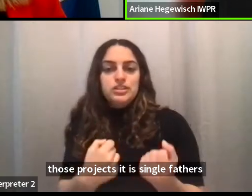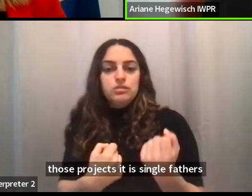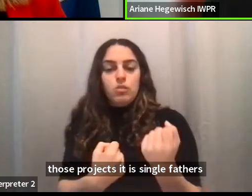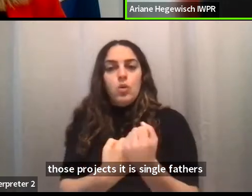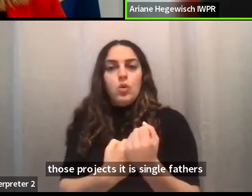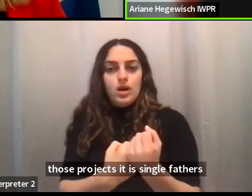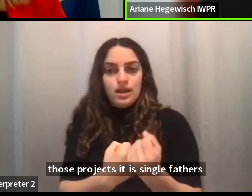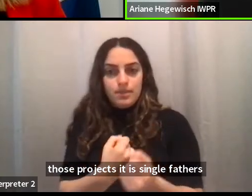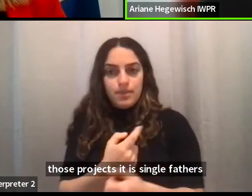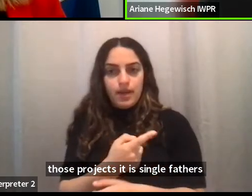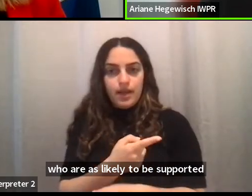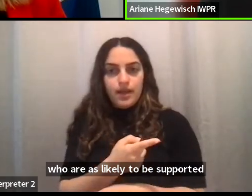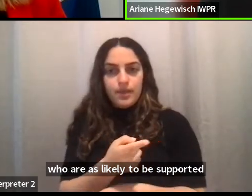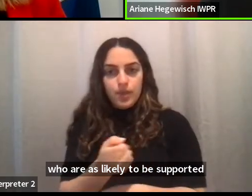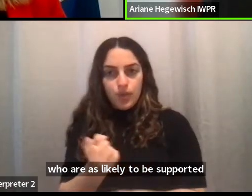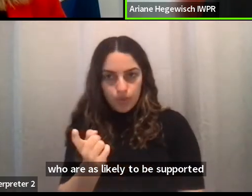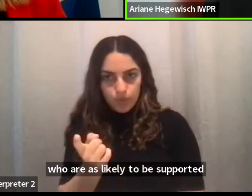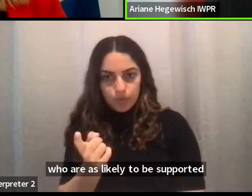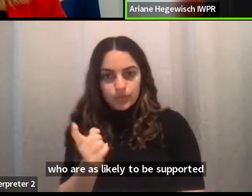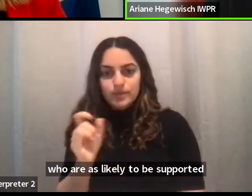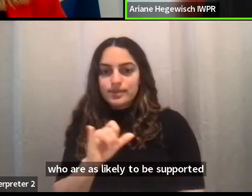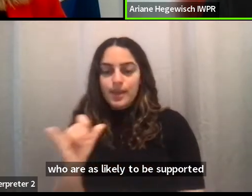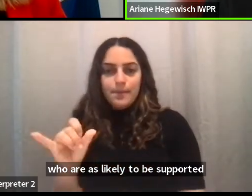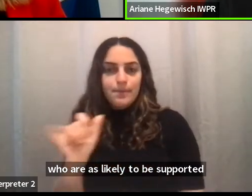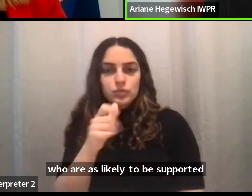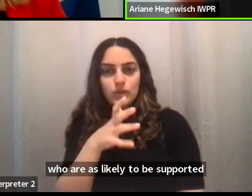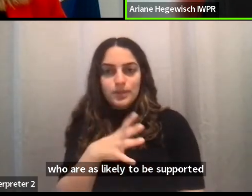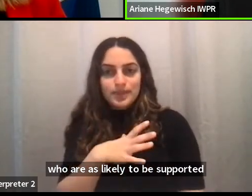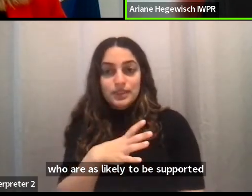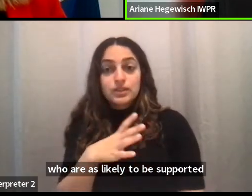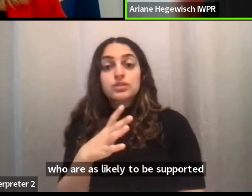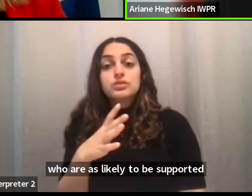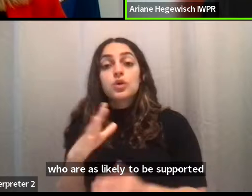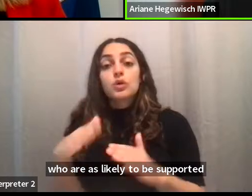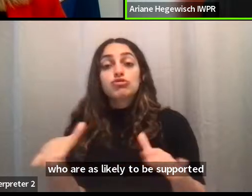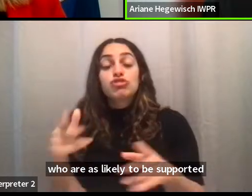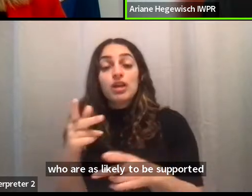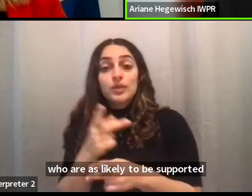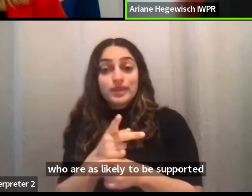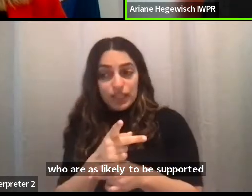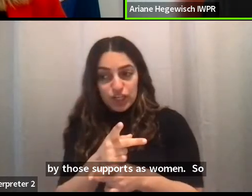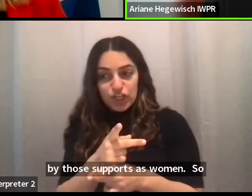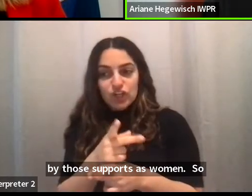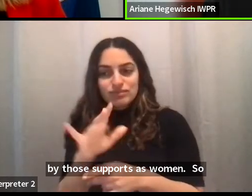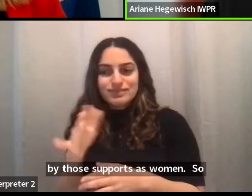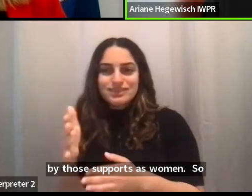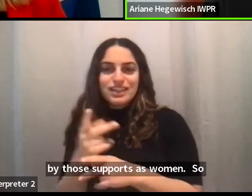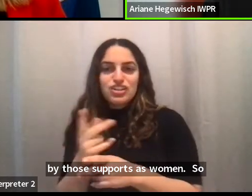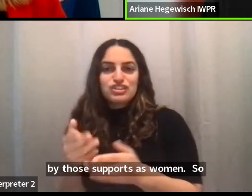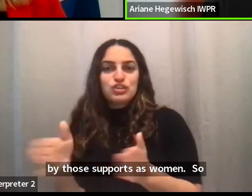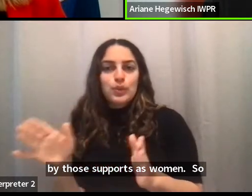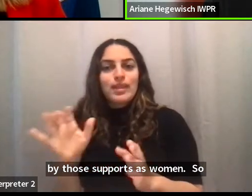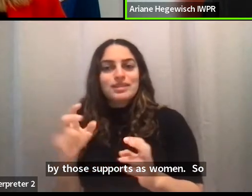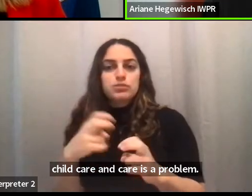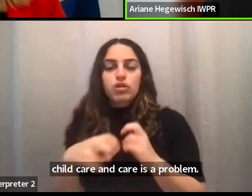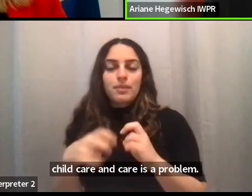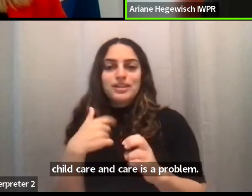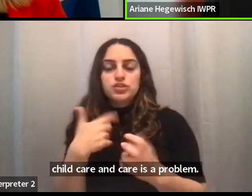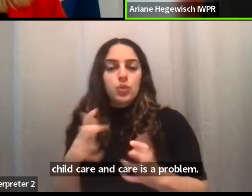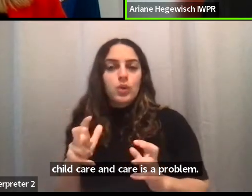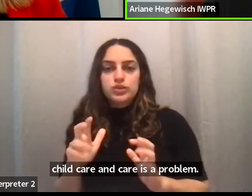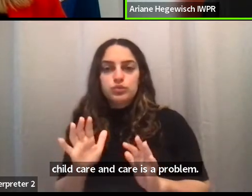those supports as women so child care and care is a problem i don't want to belittle it